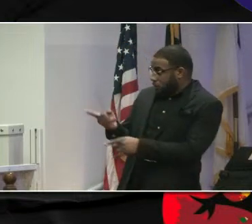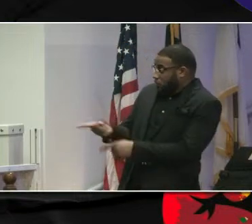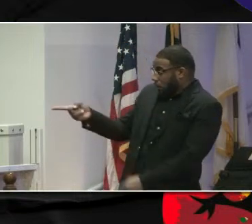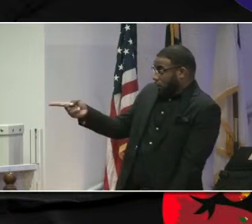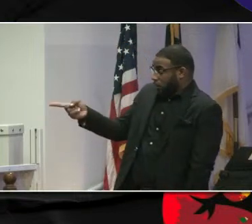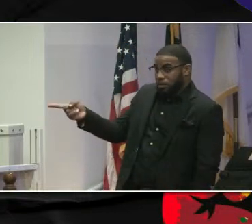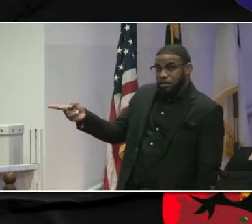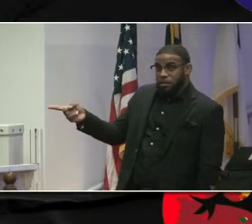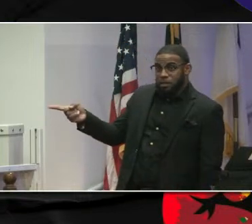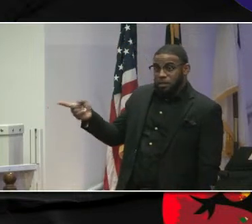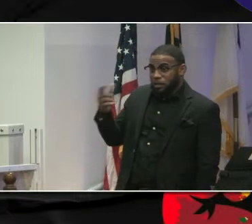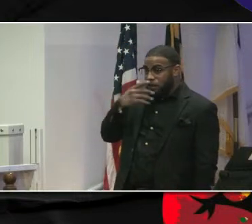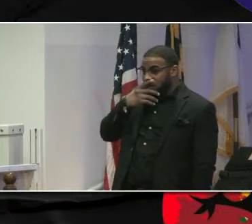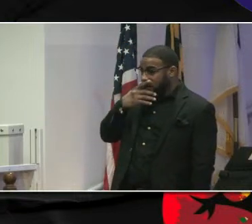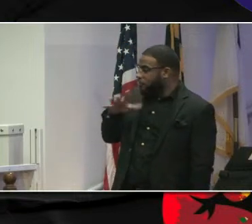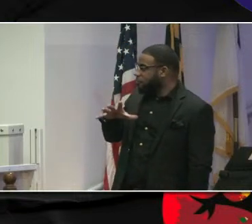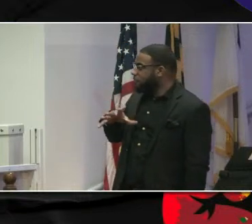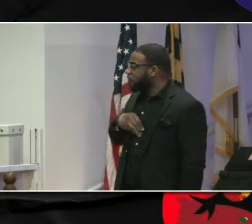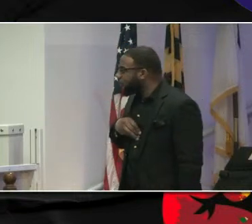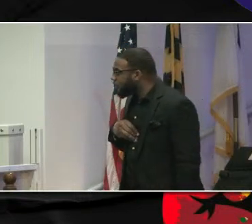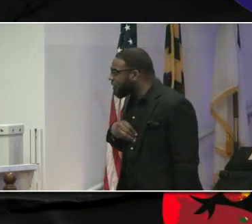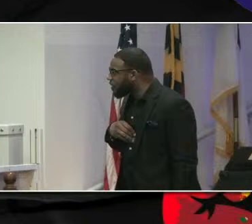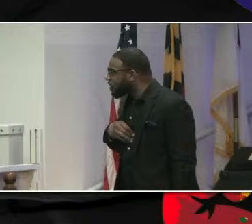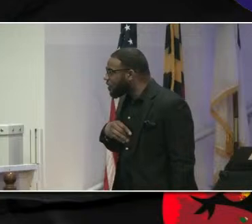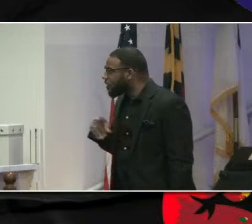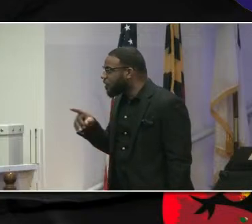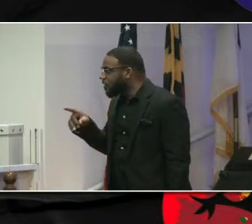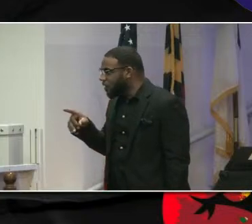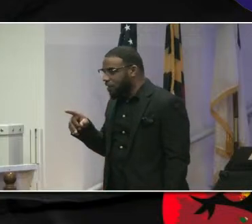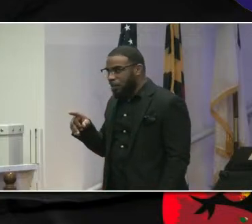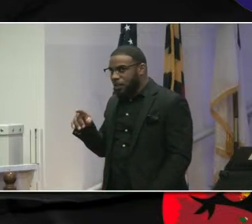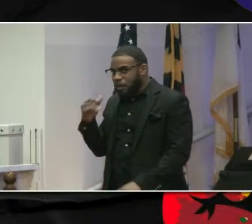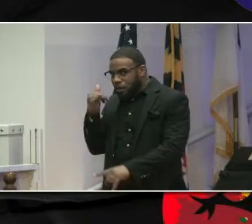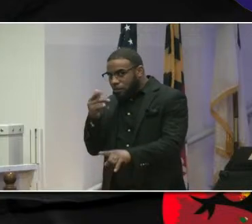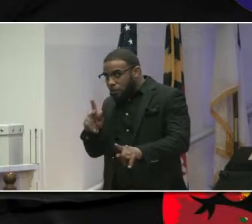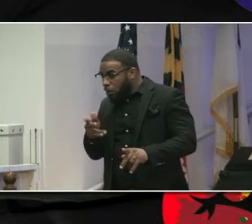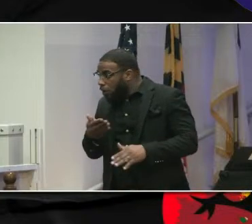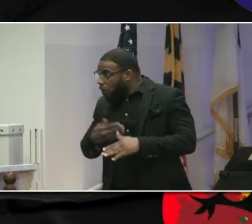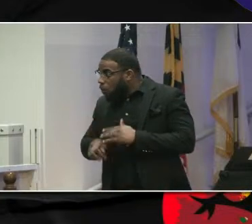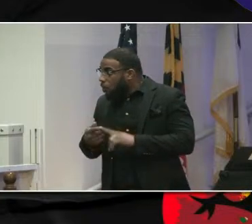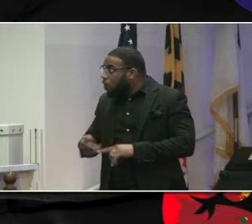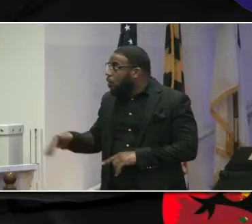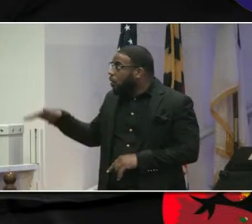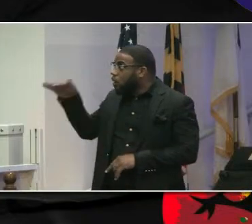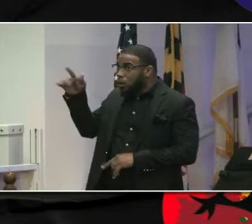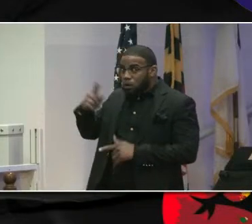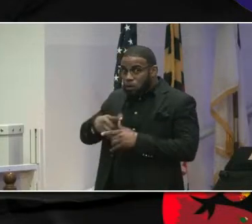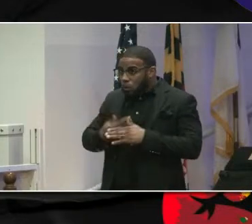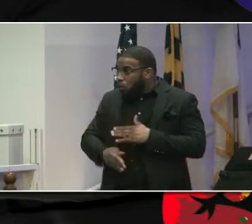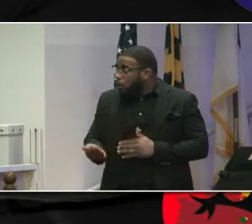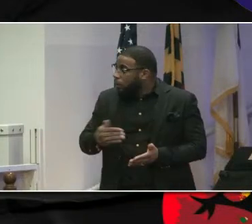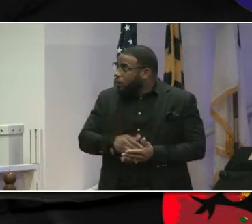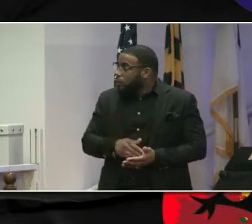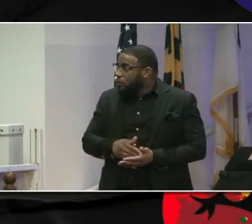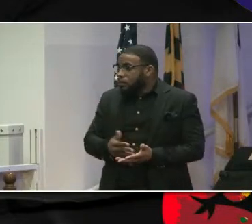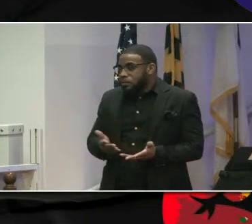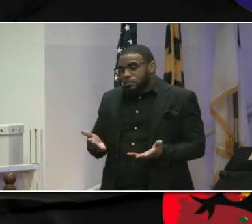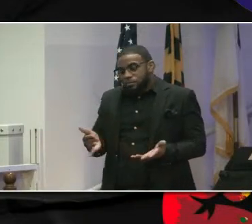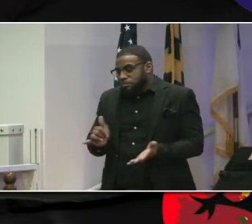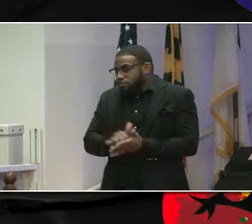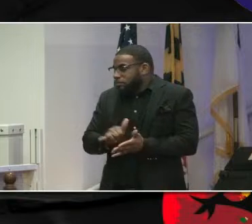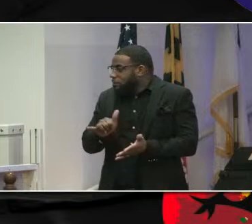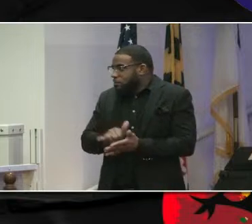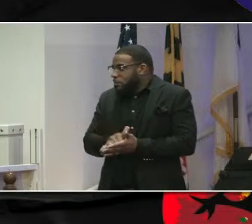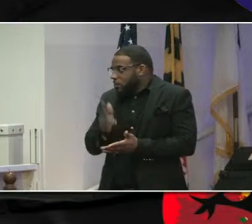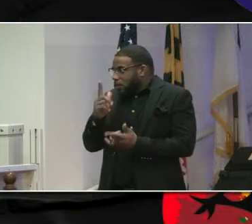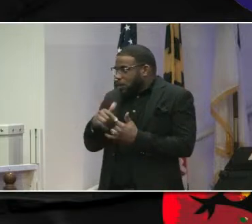right. Take it from me. Unless a person is born from above or born again, it is not possible